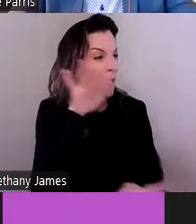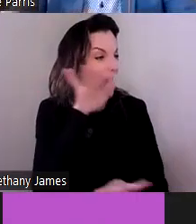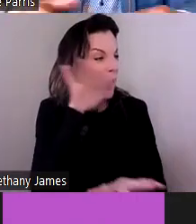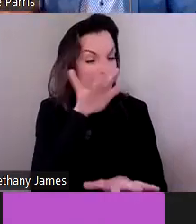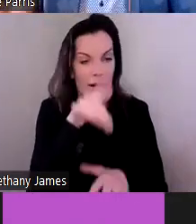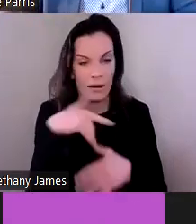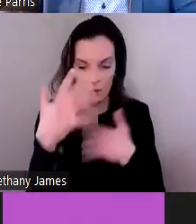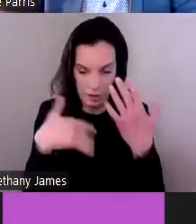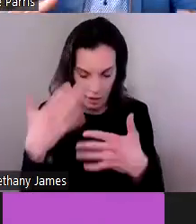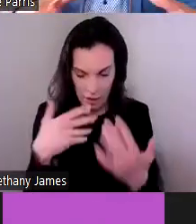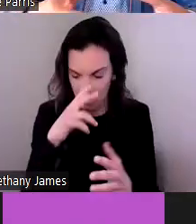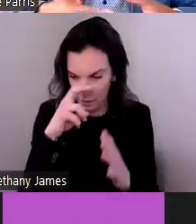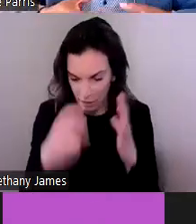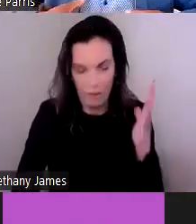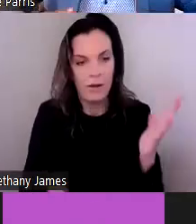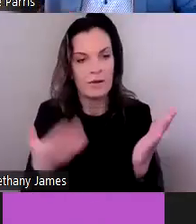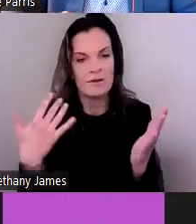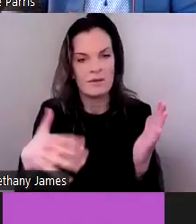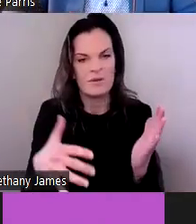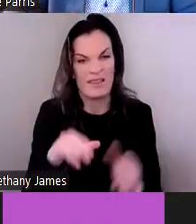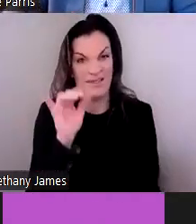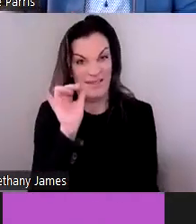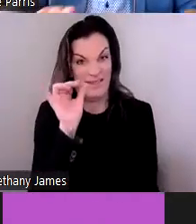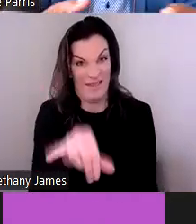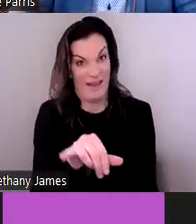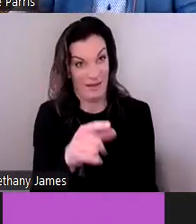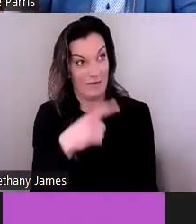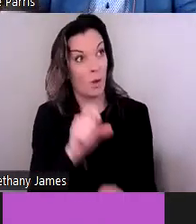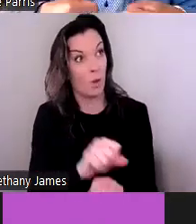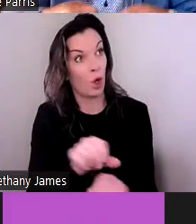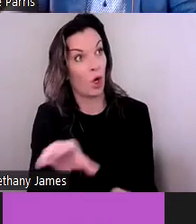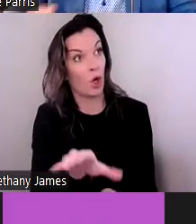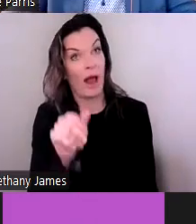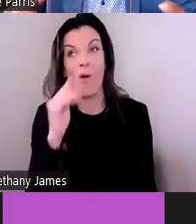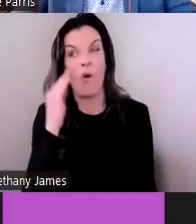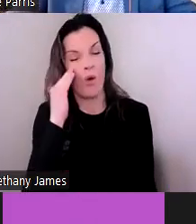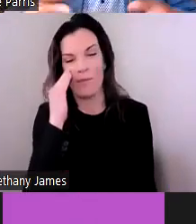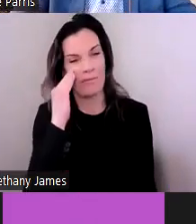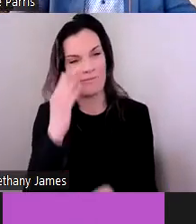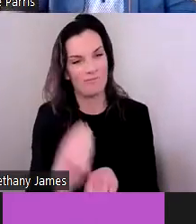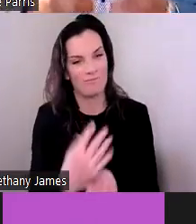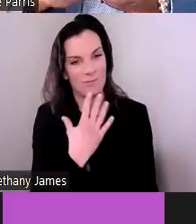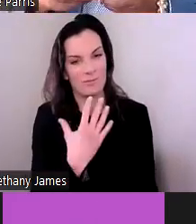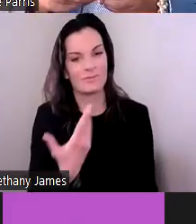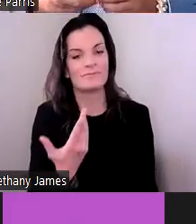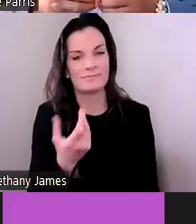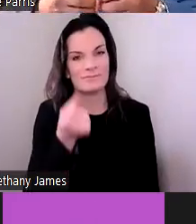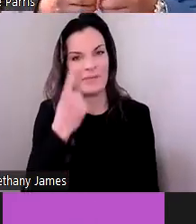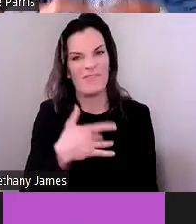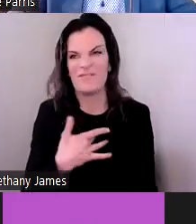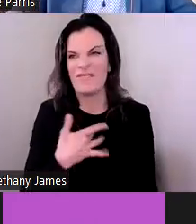at home, and all those things are affecting us. The more isolated you allow yourself to become at work, the